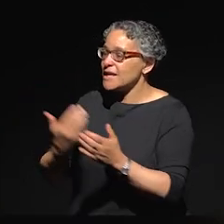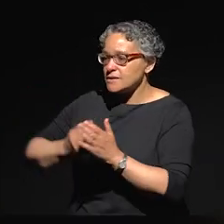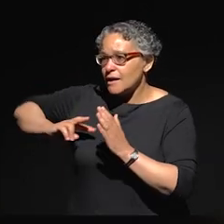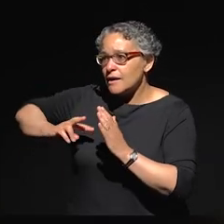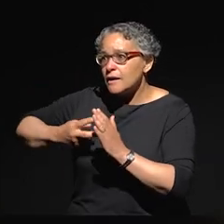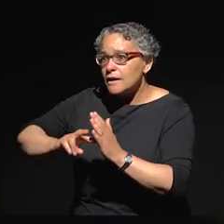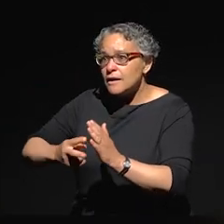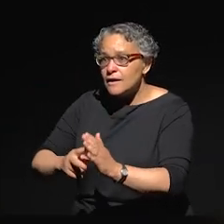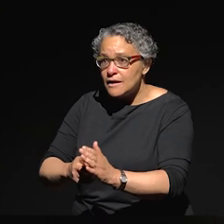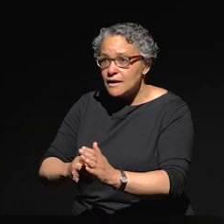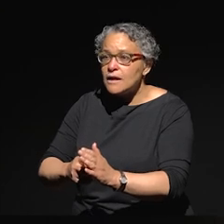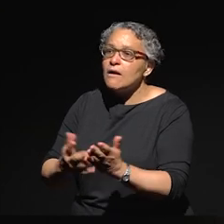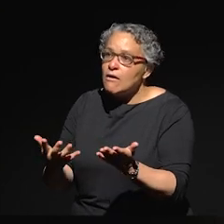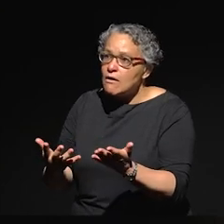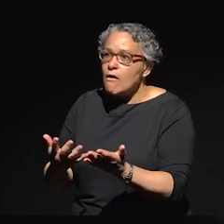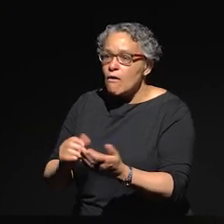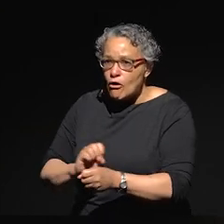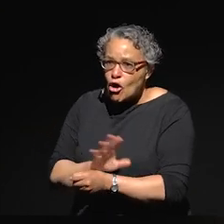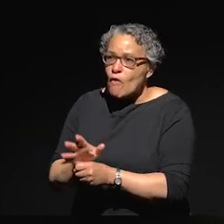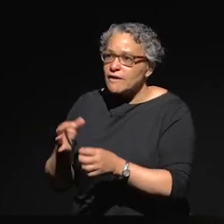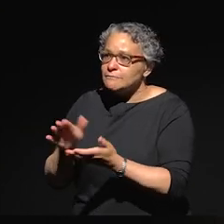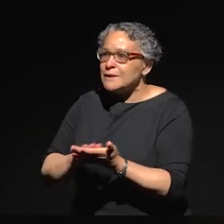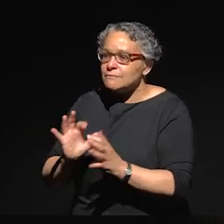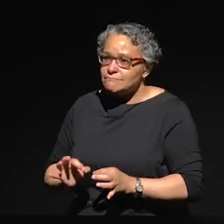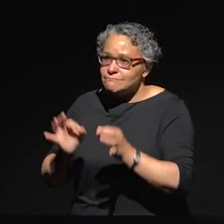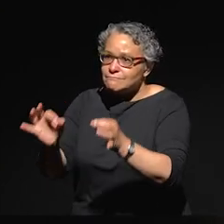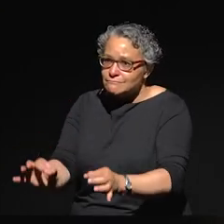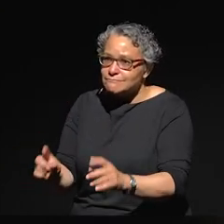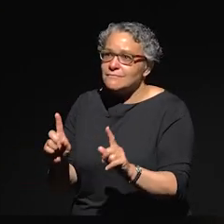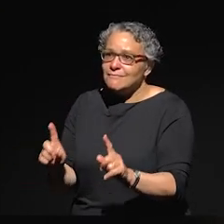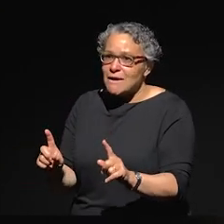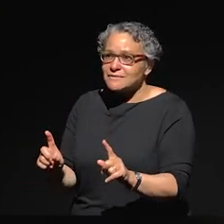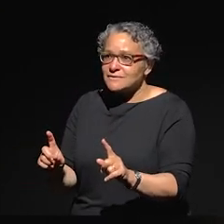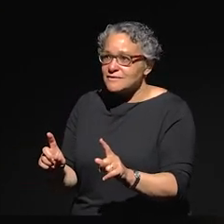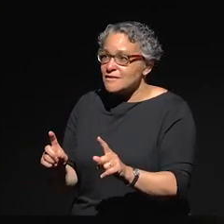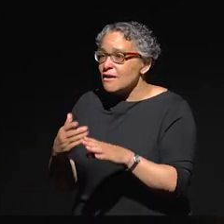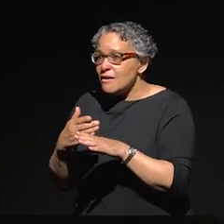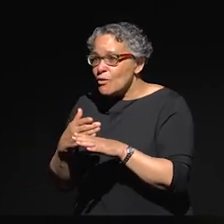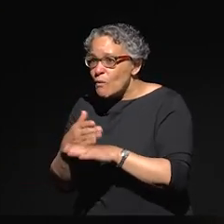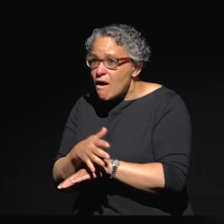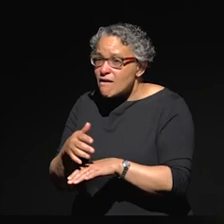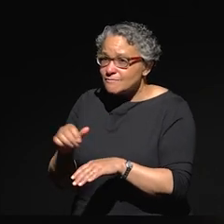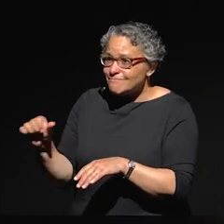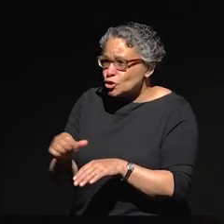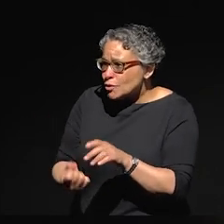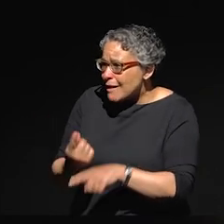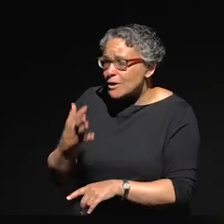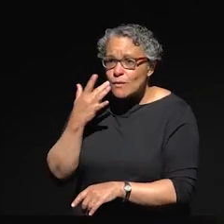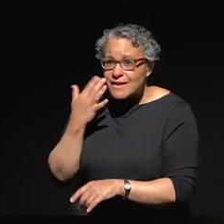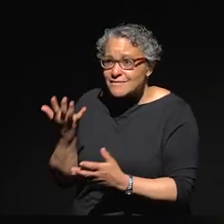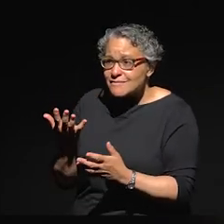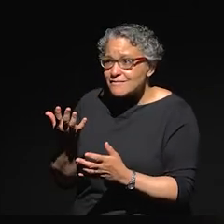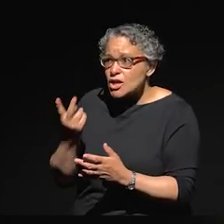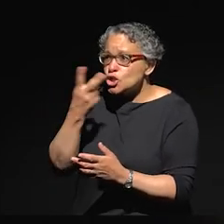obviously postponed by COVID, but still, work was not over. It was meant to have happened